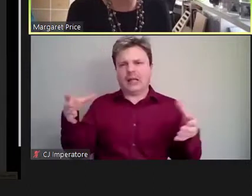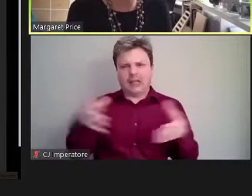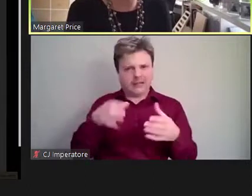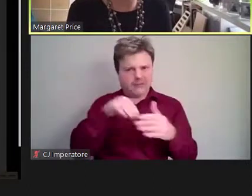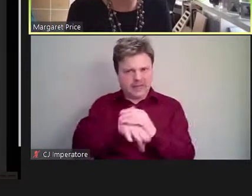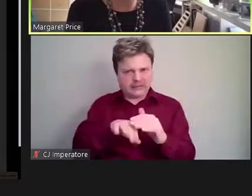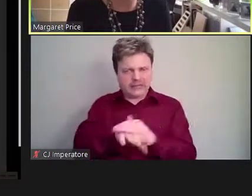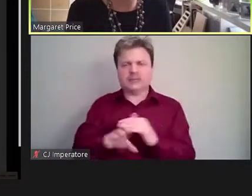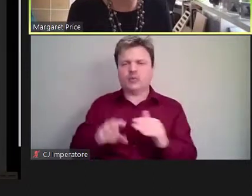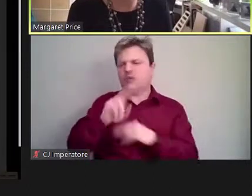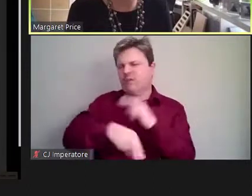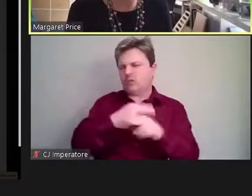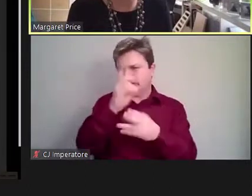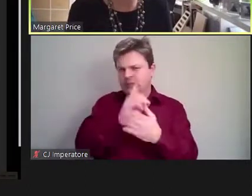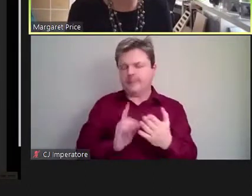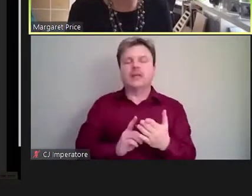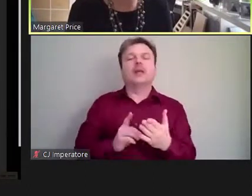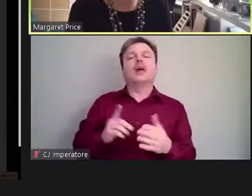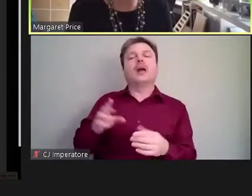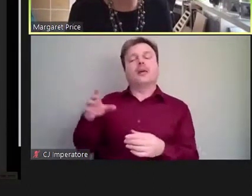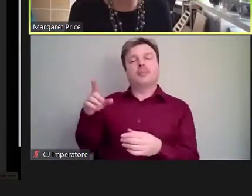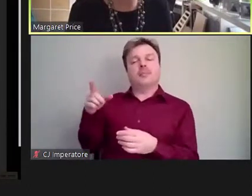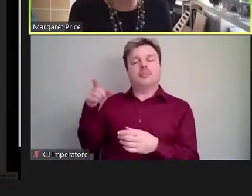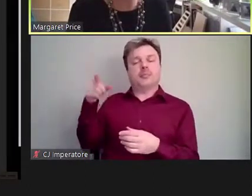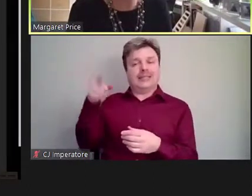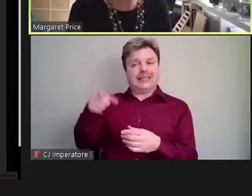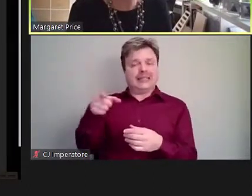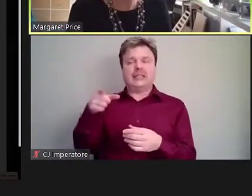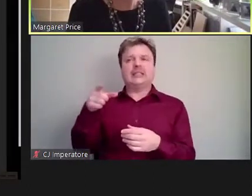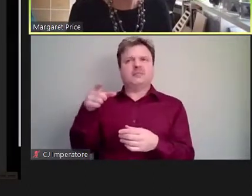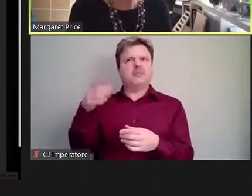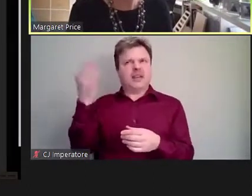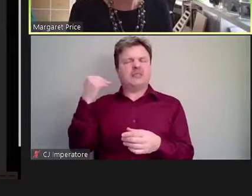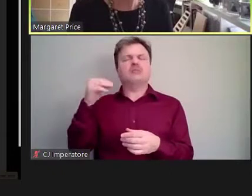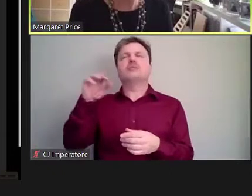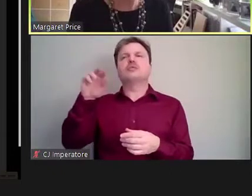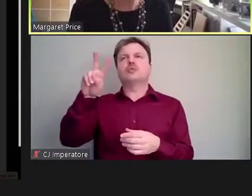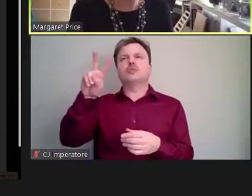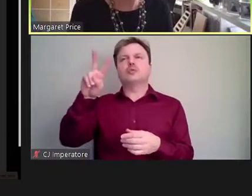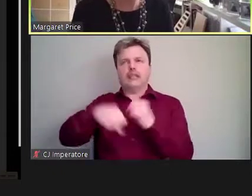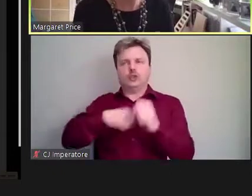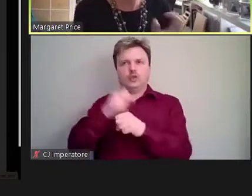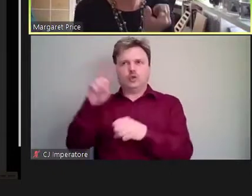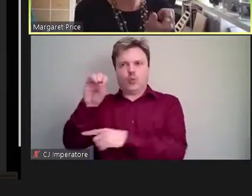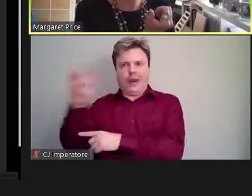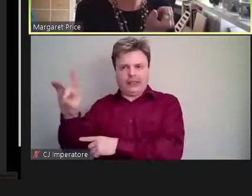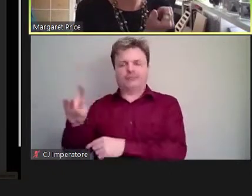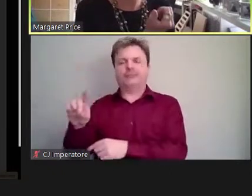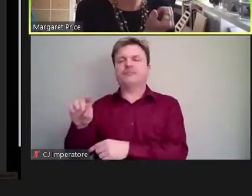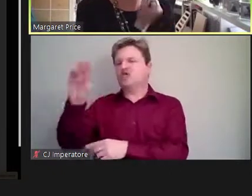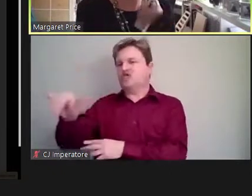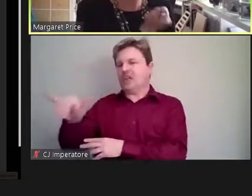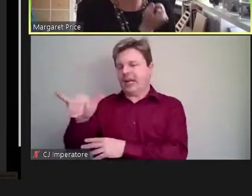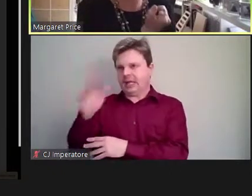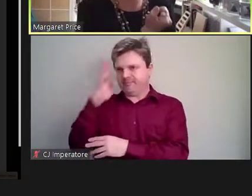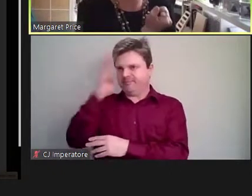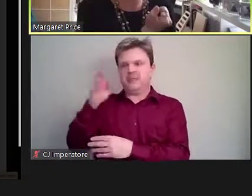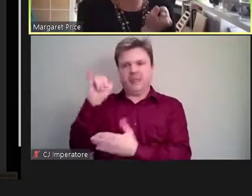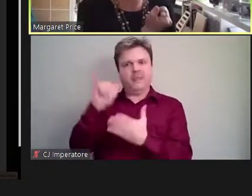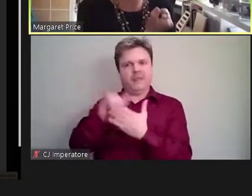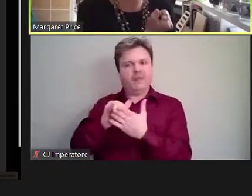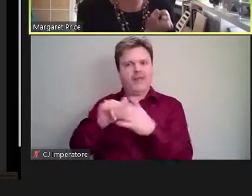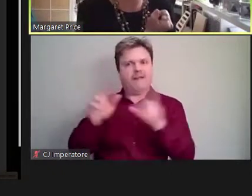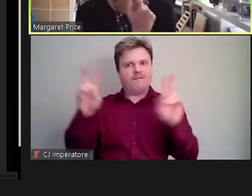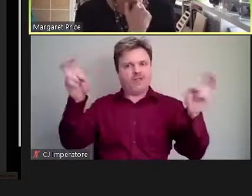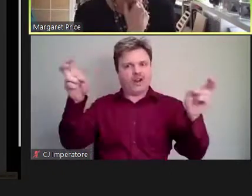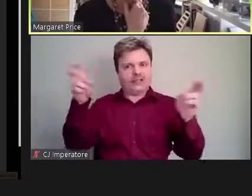coined in something he published in 2008. And I've just been basically holding on to it